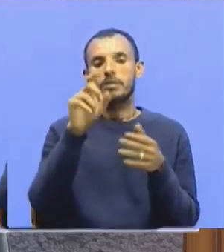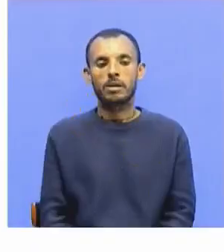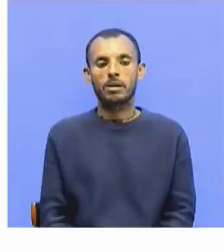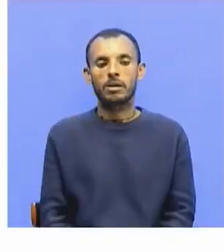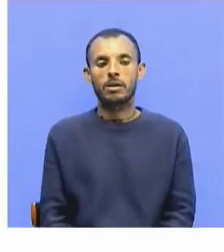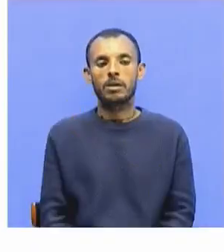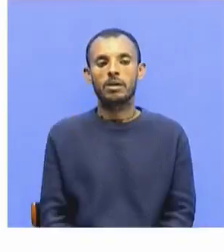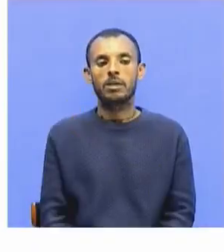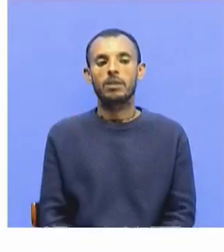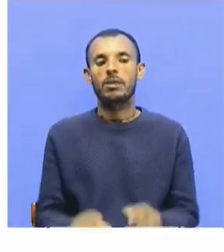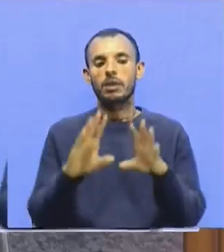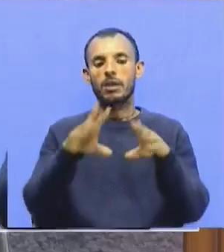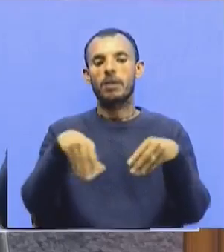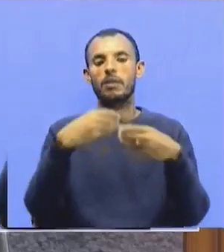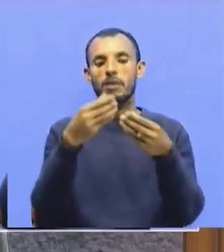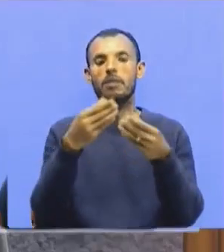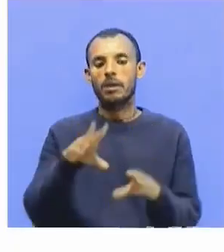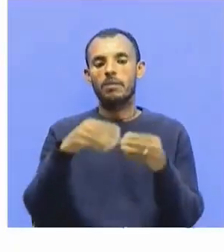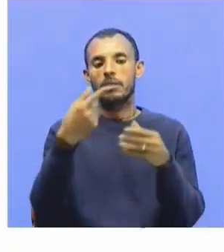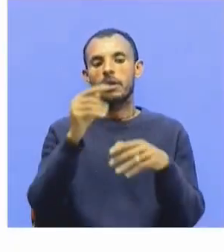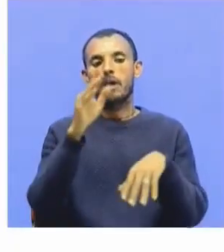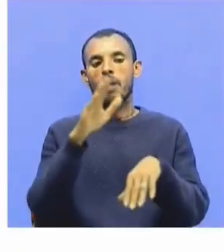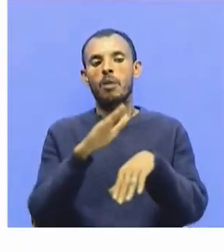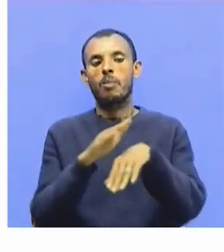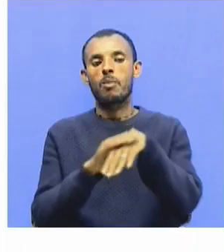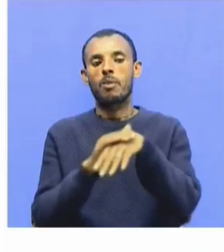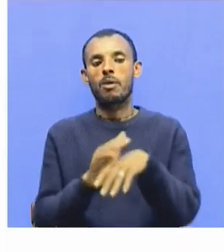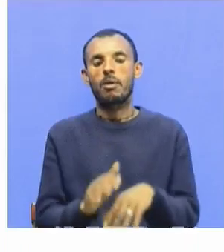So, give the ball